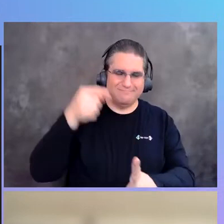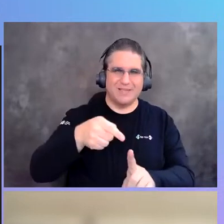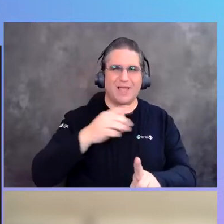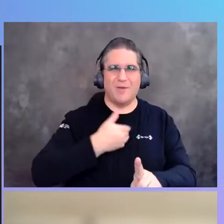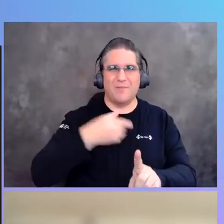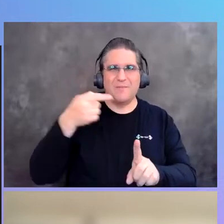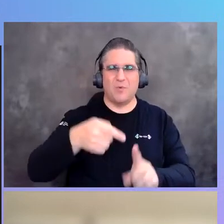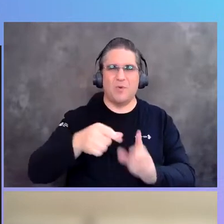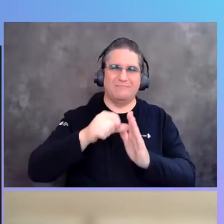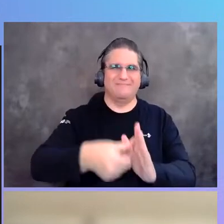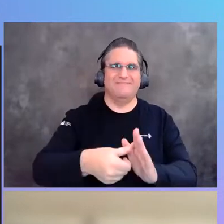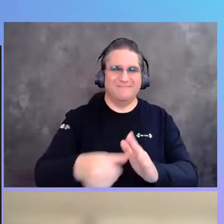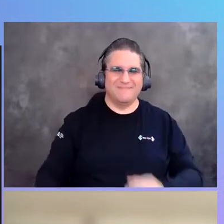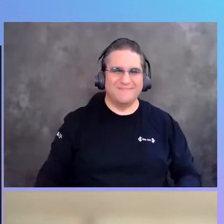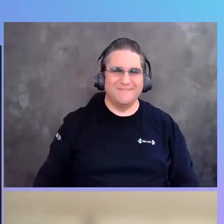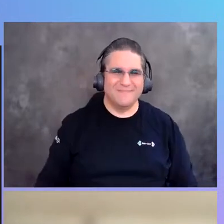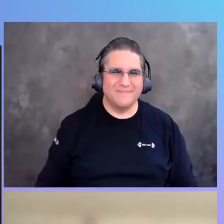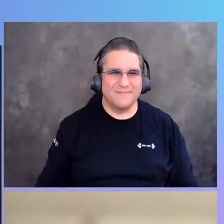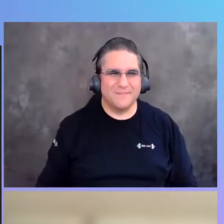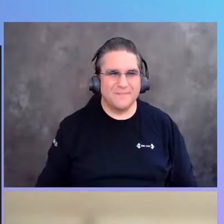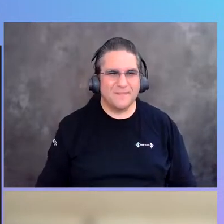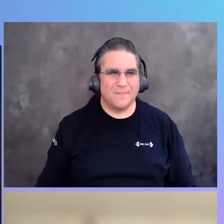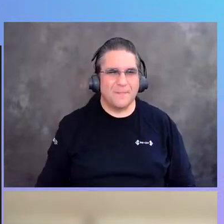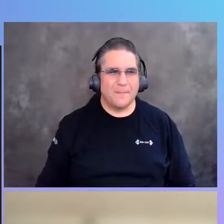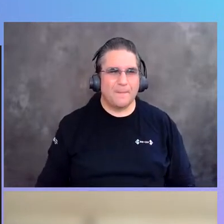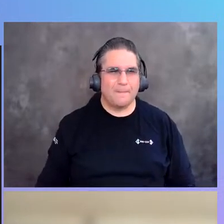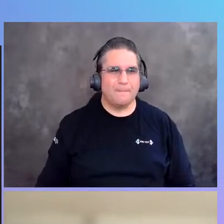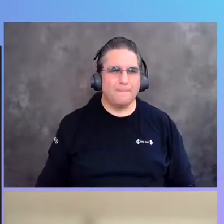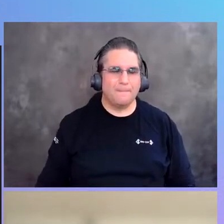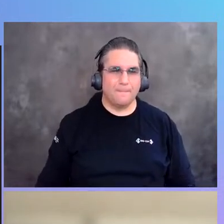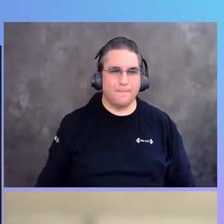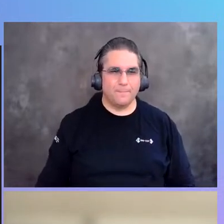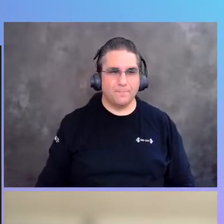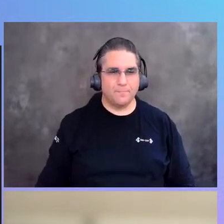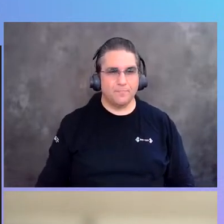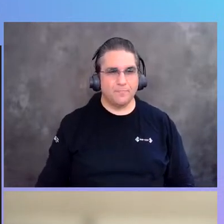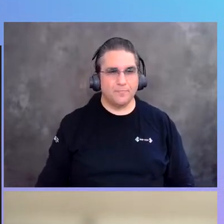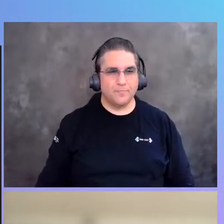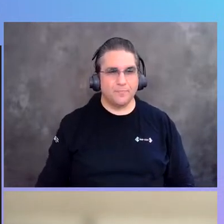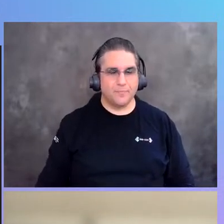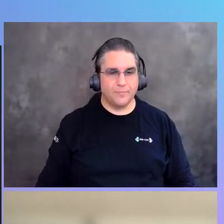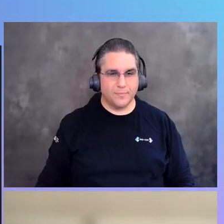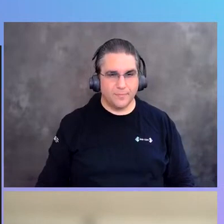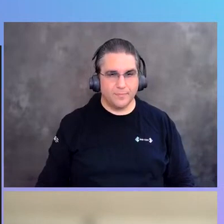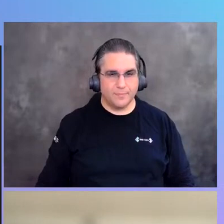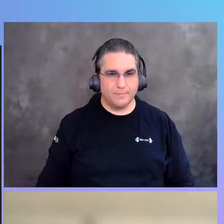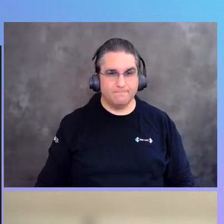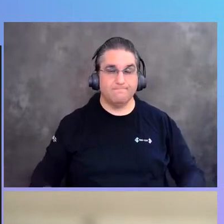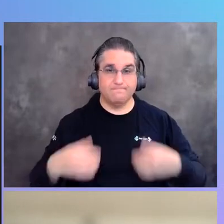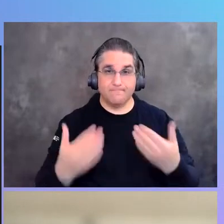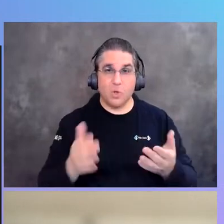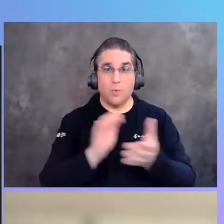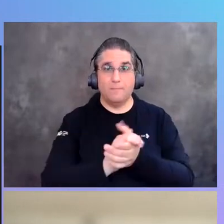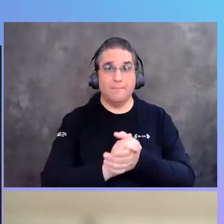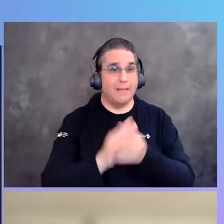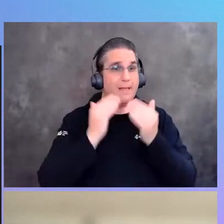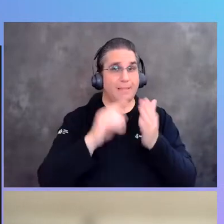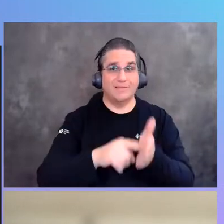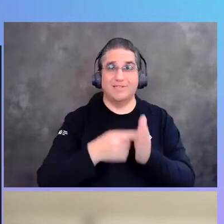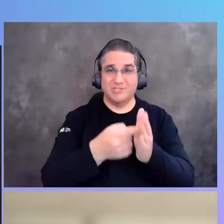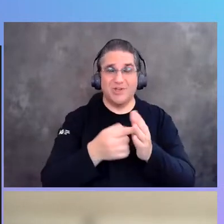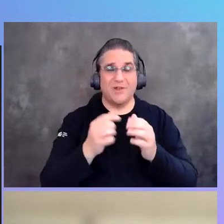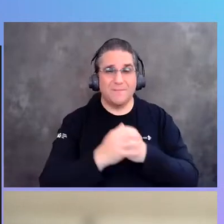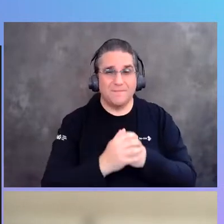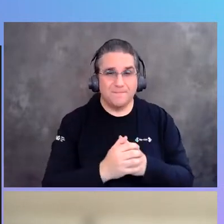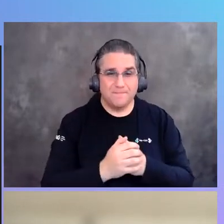here about digital excellence and digital accessibility. So let's get started. So on this slide,